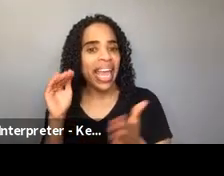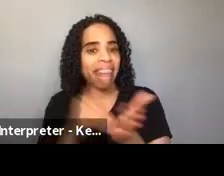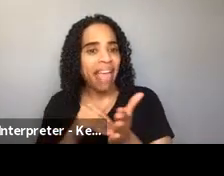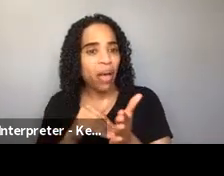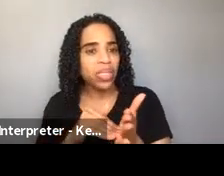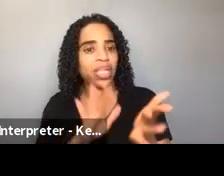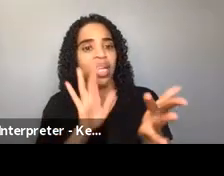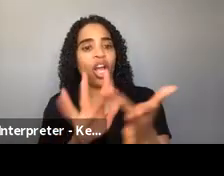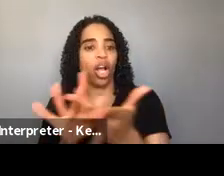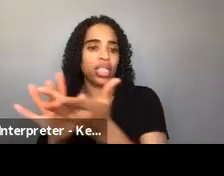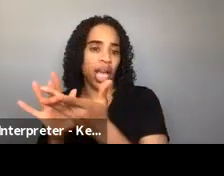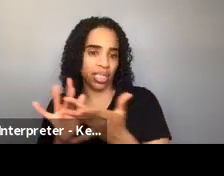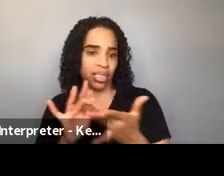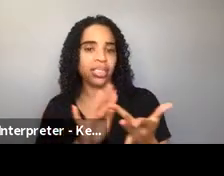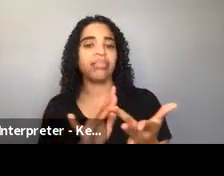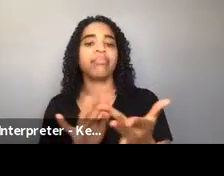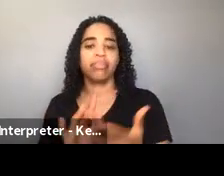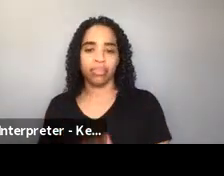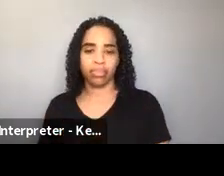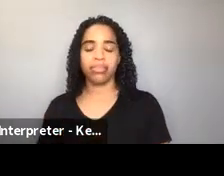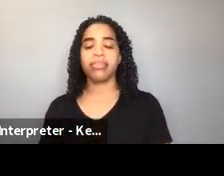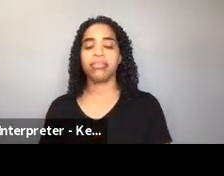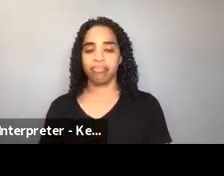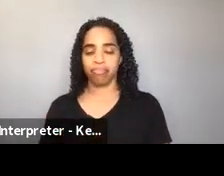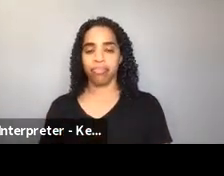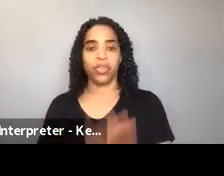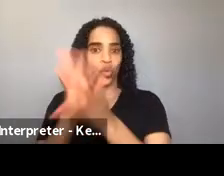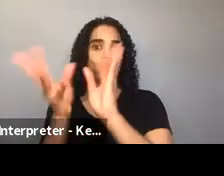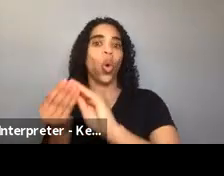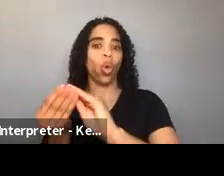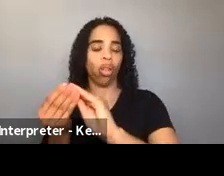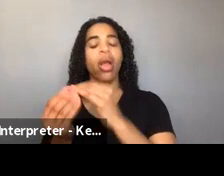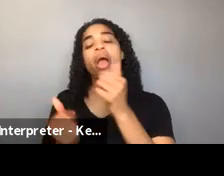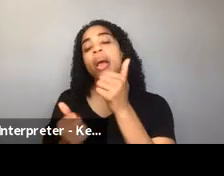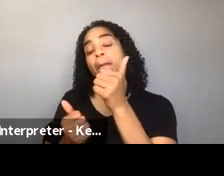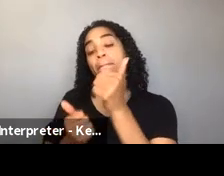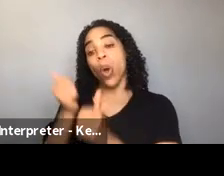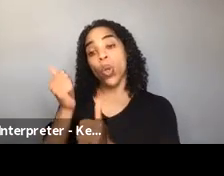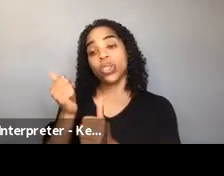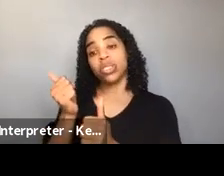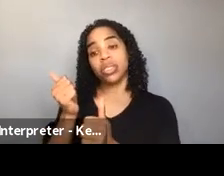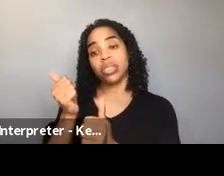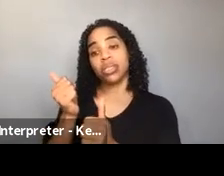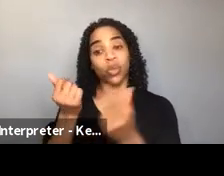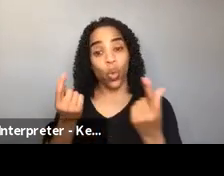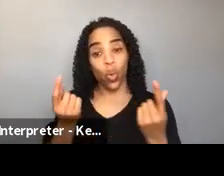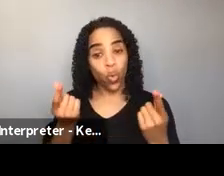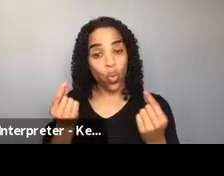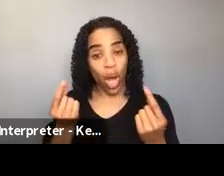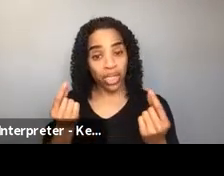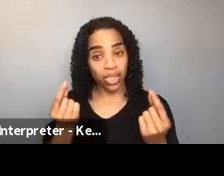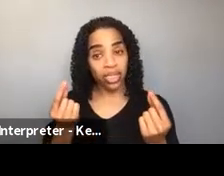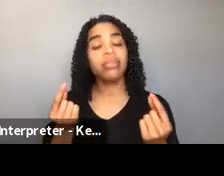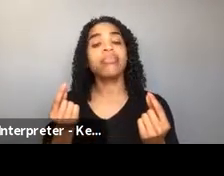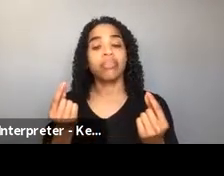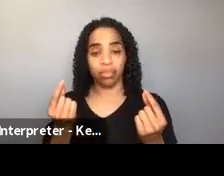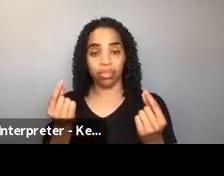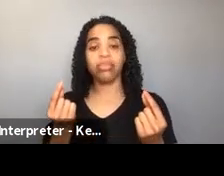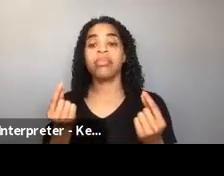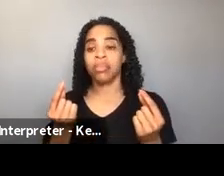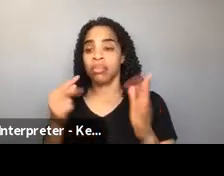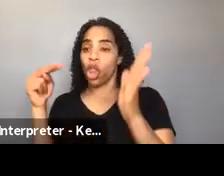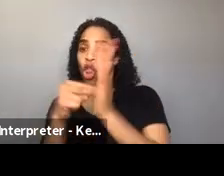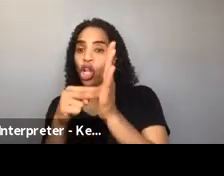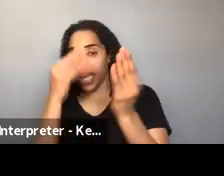made. The majority of the contacts were made utilizing the information and